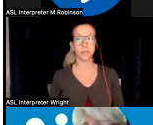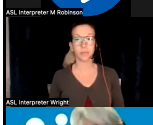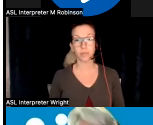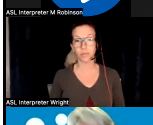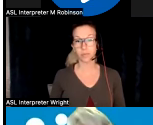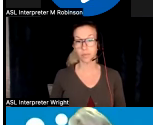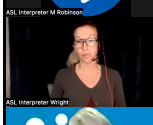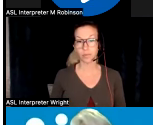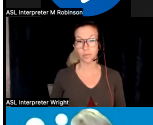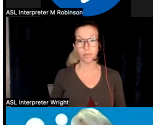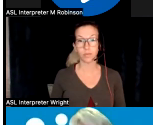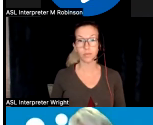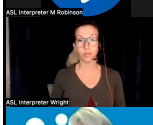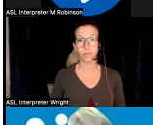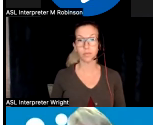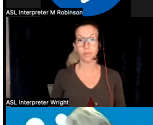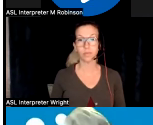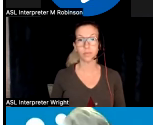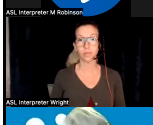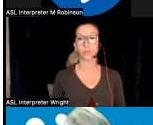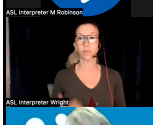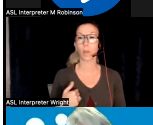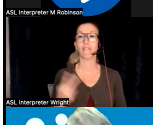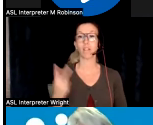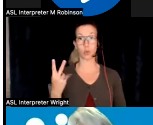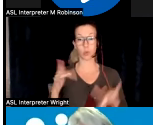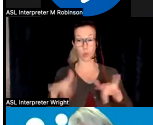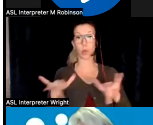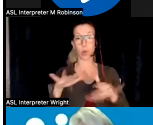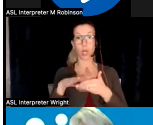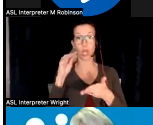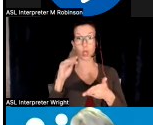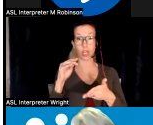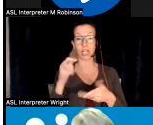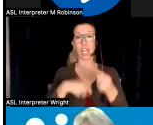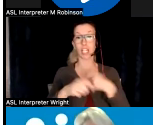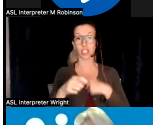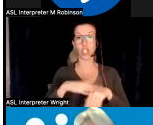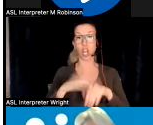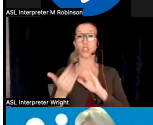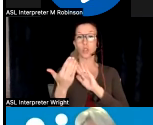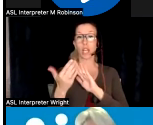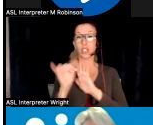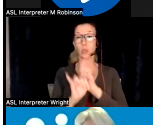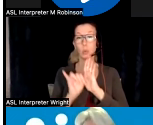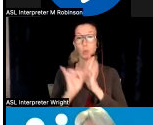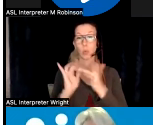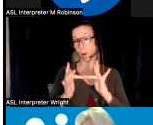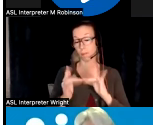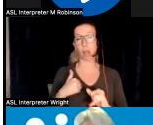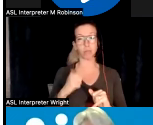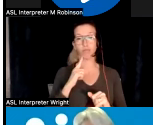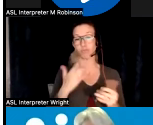two recorded learning exchanges available on our strategies YouTube webpage. So I would highly